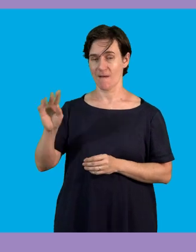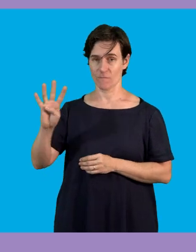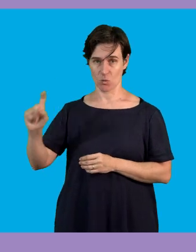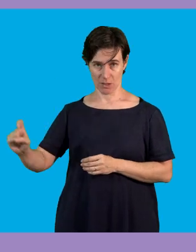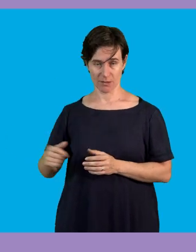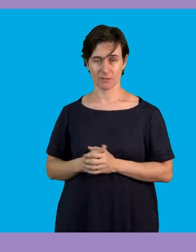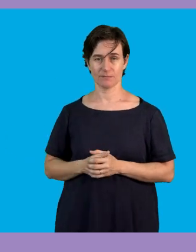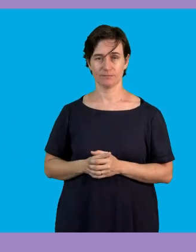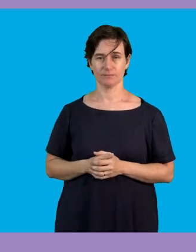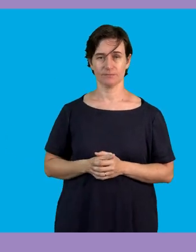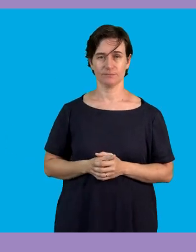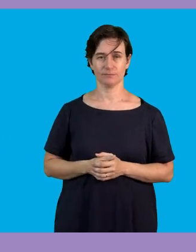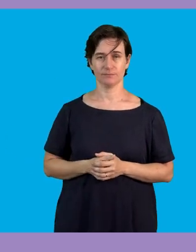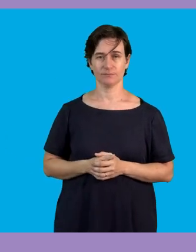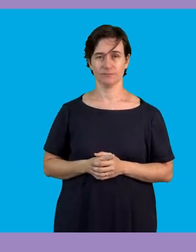minus 4x.